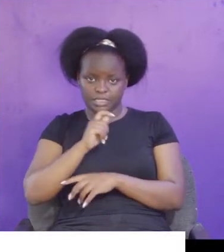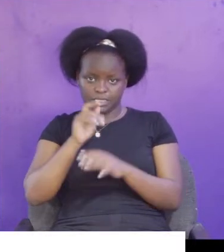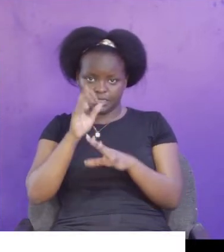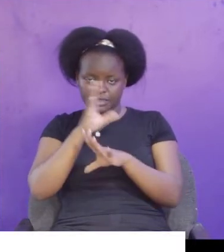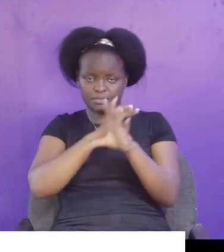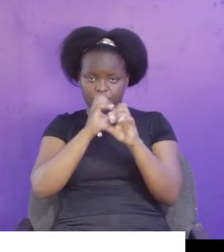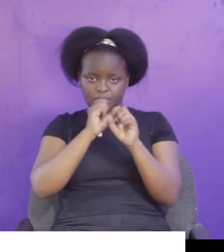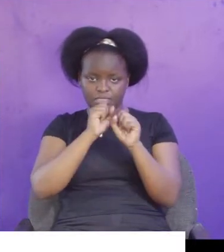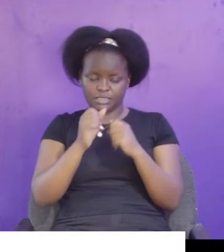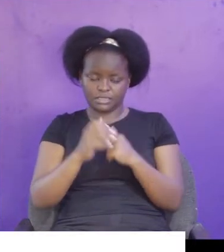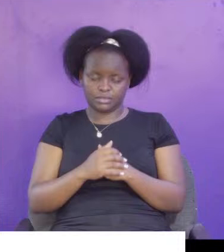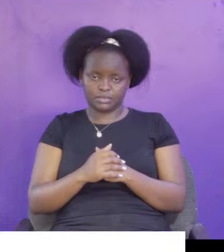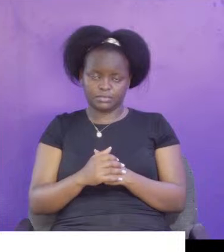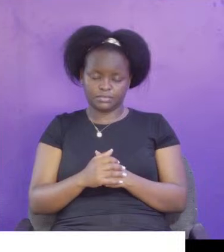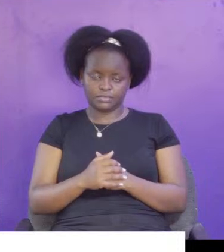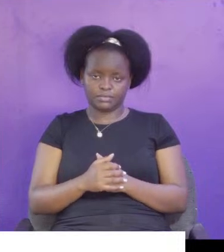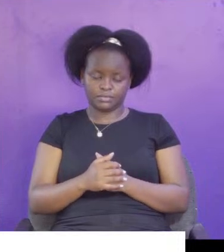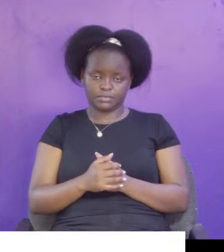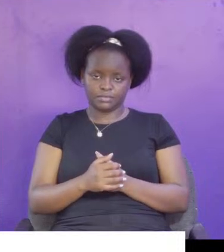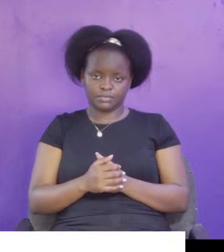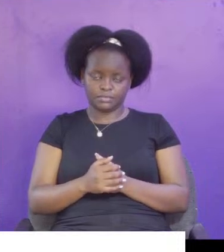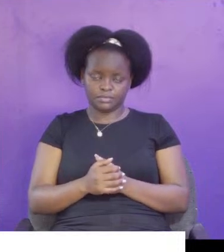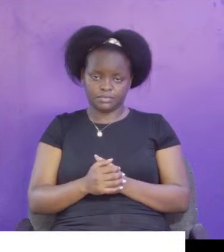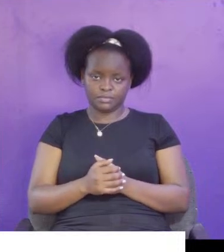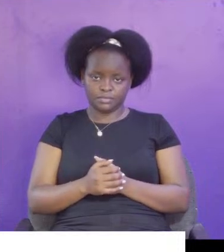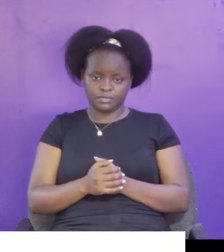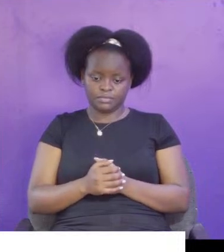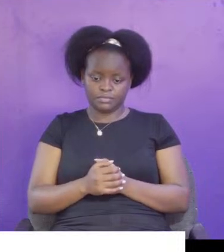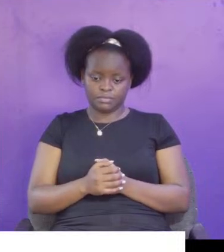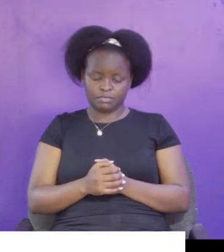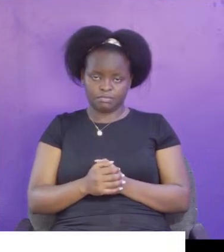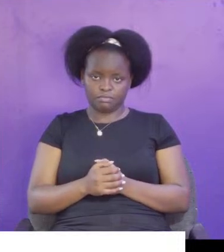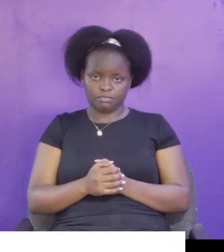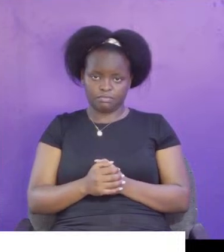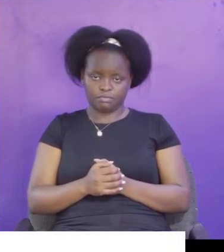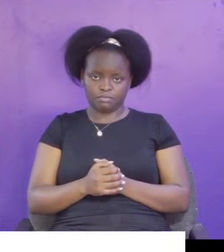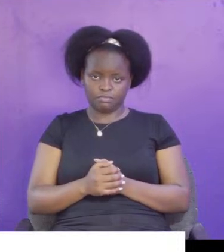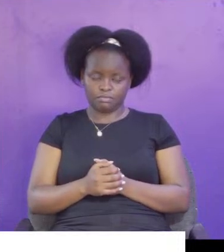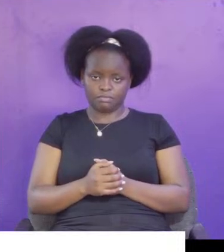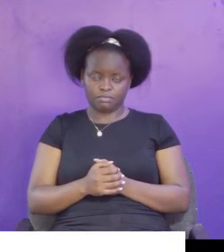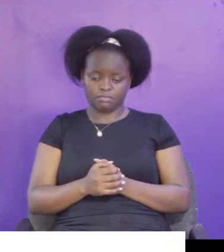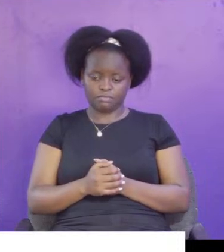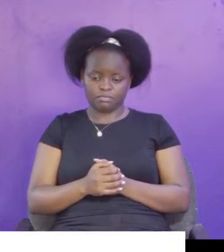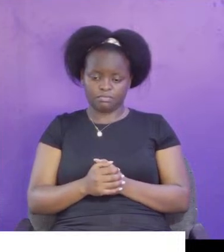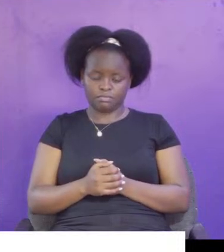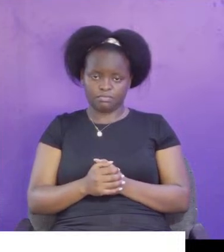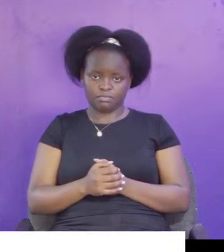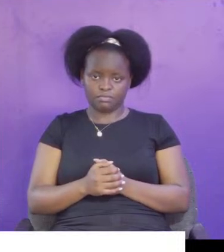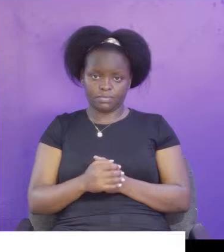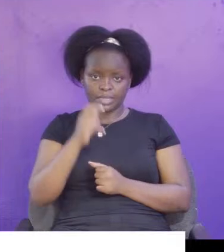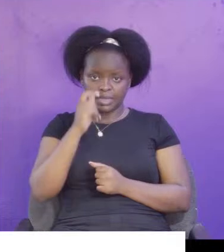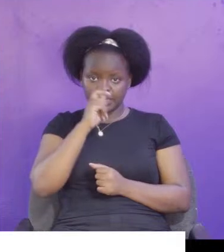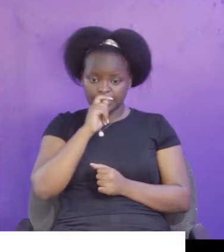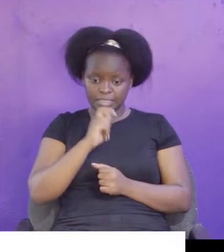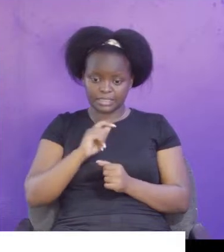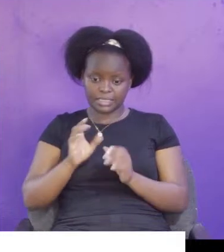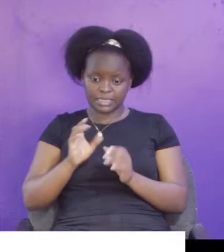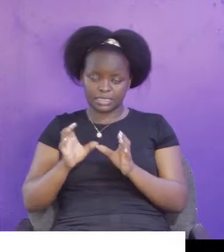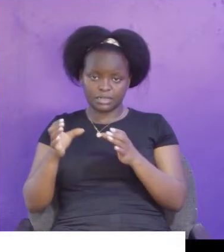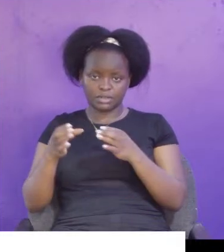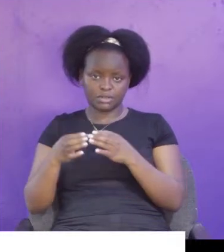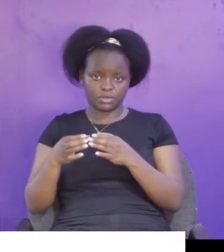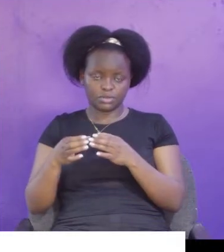Hassan from Tanzania. The Tanzanian delegation is also